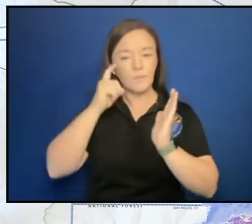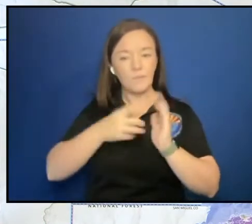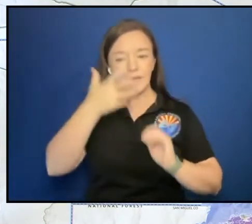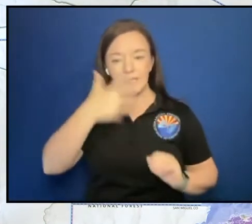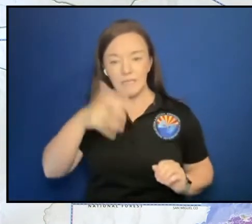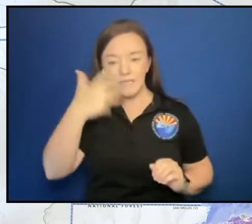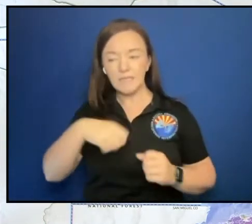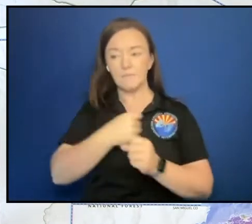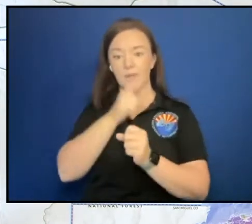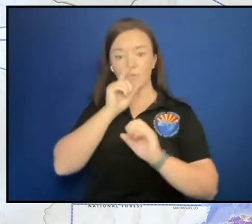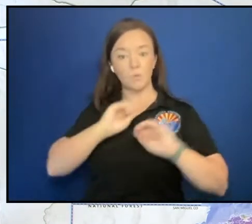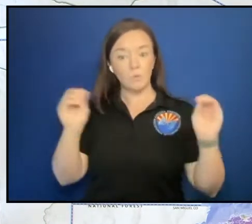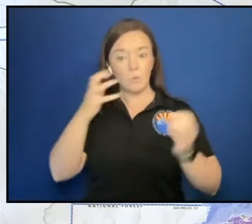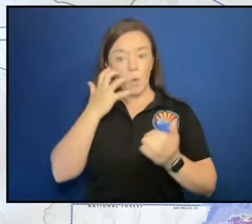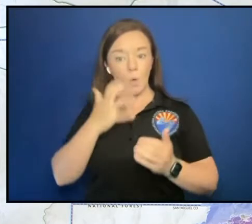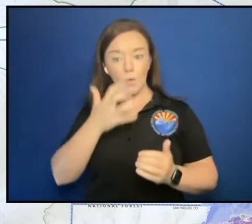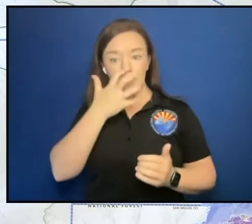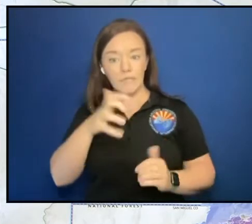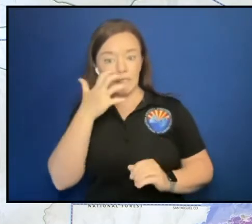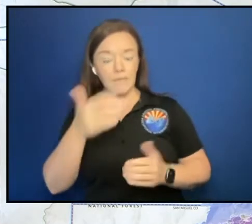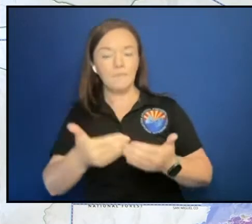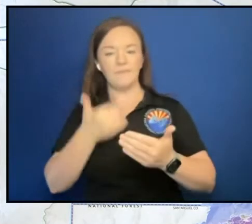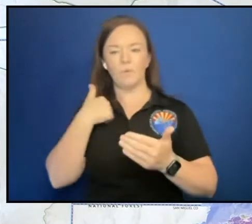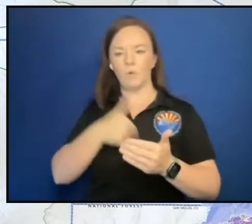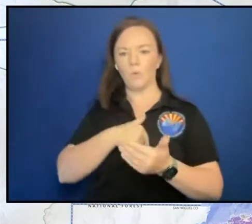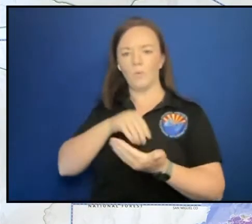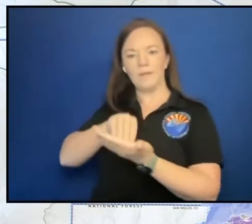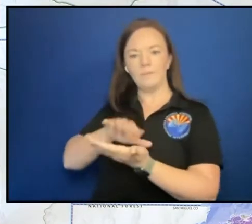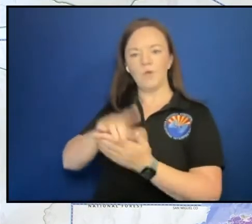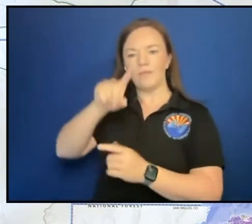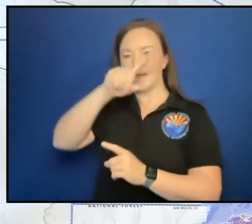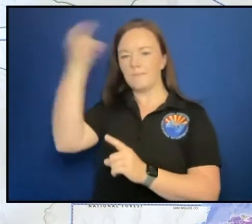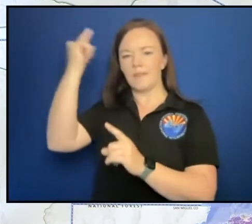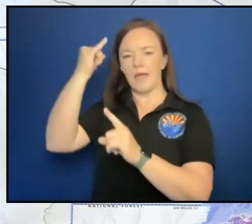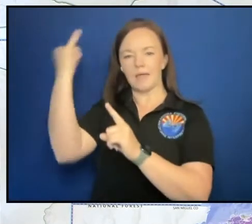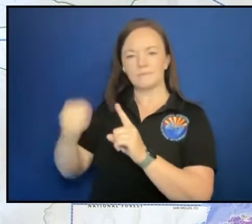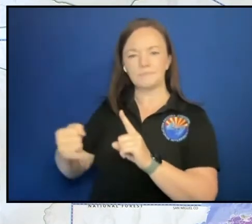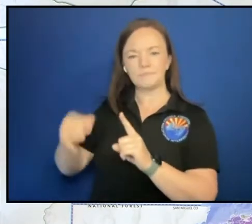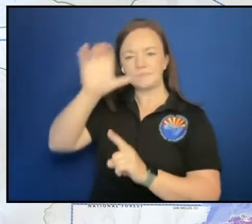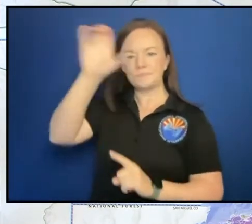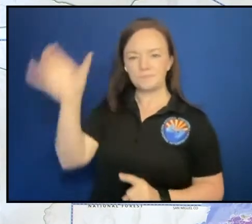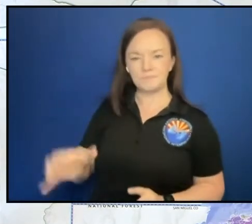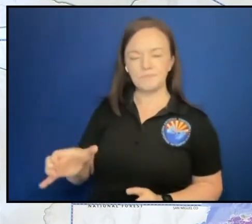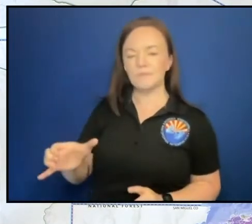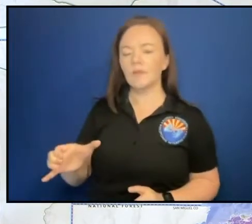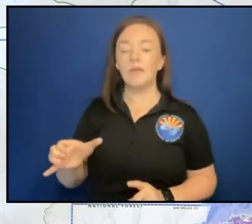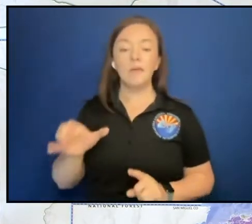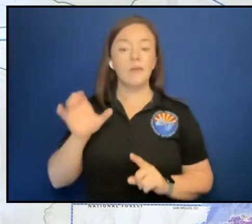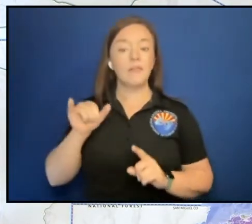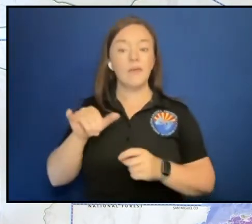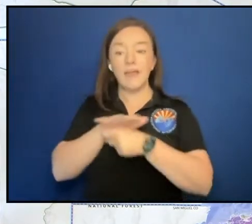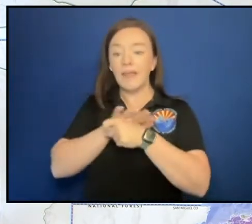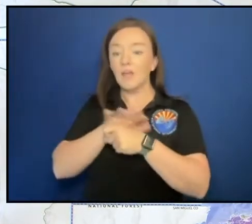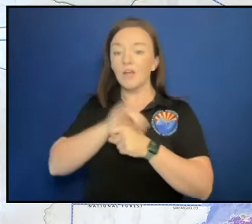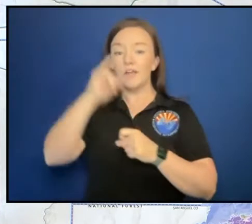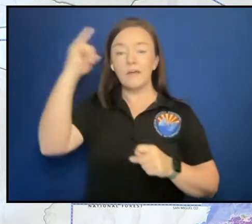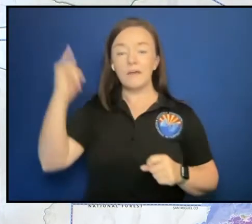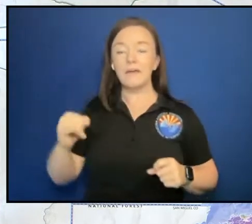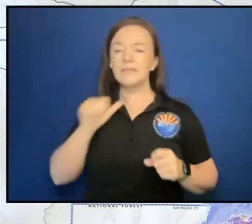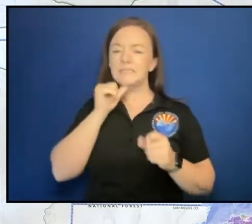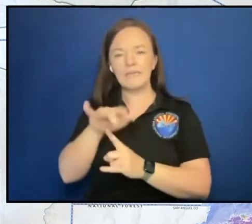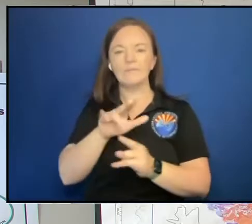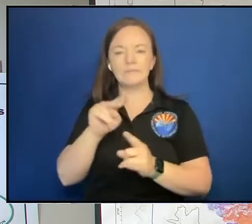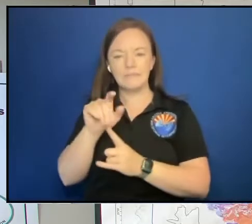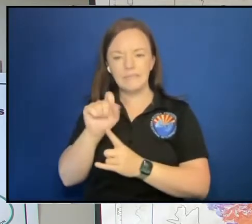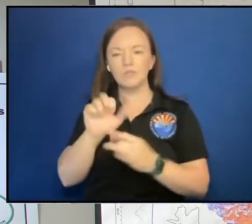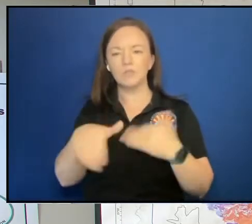And that is not very much perimeter of the whole. Well, let me just point out it real